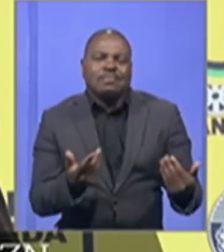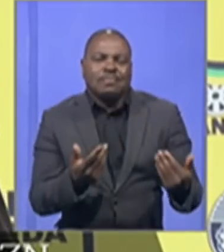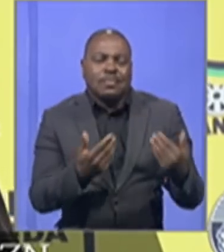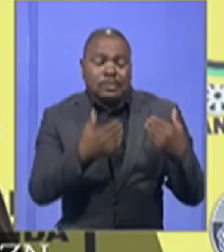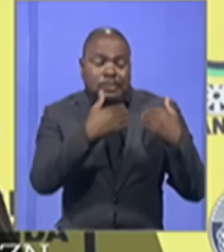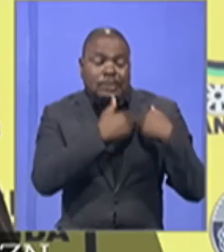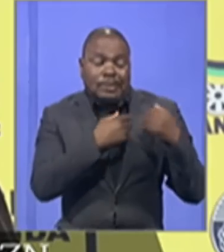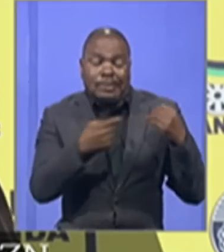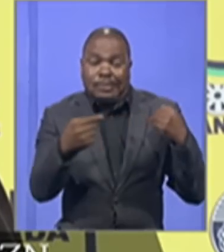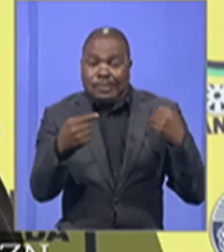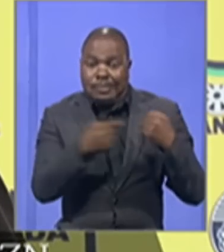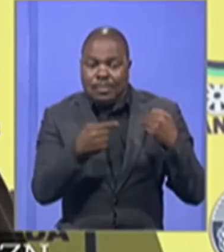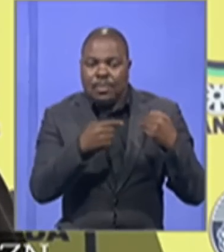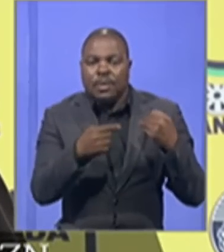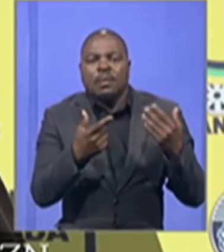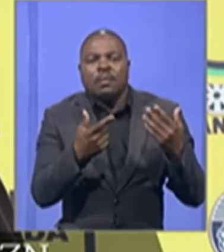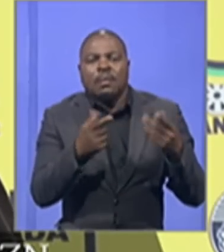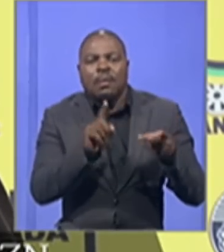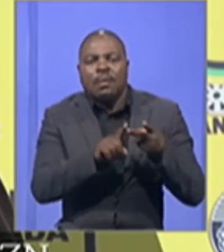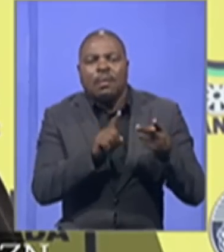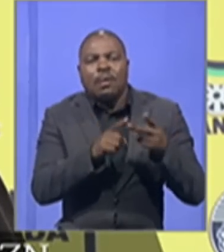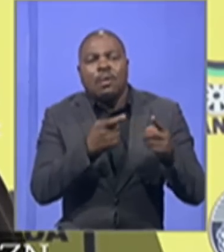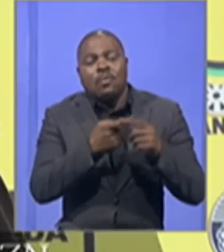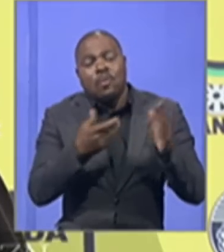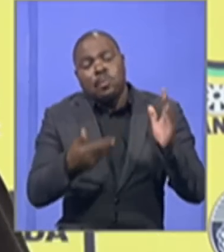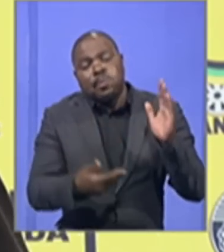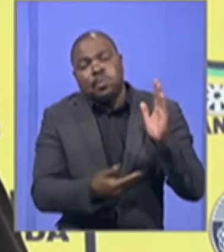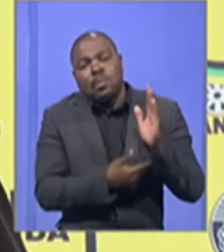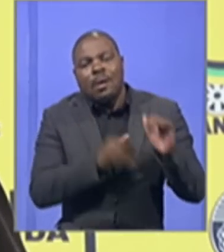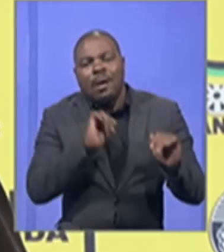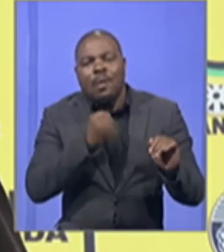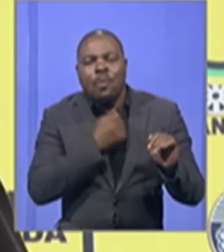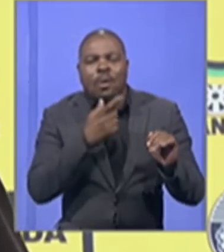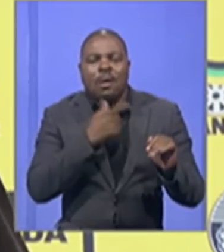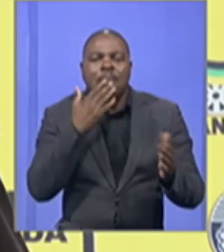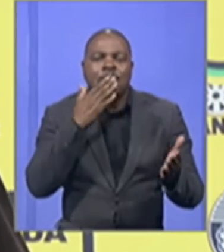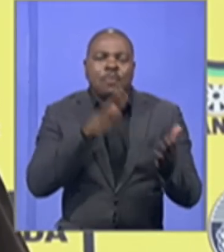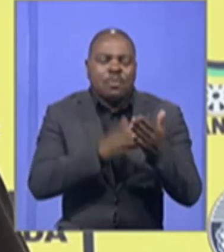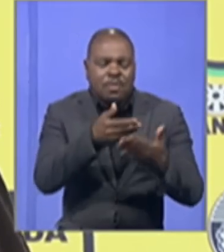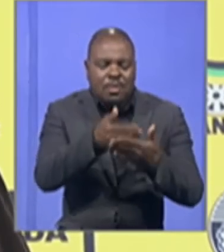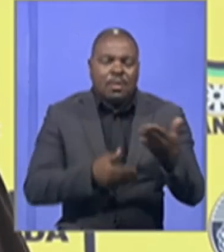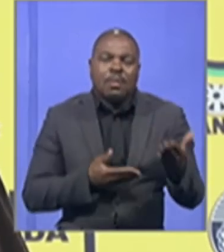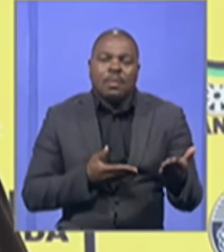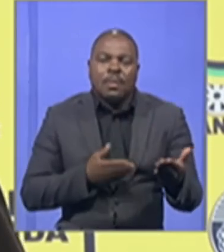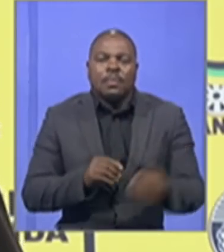that are encoded in our manifesto.